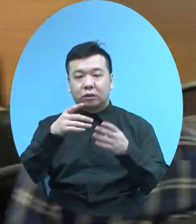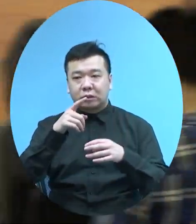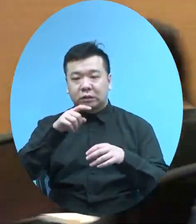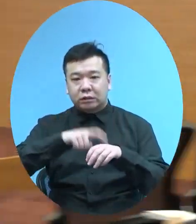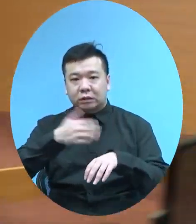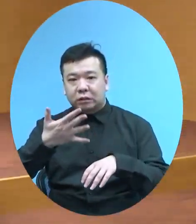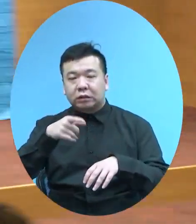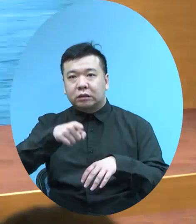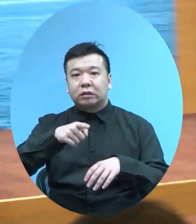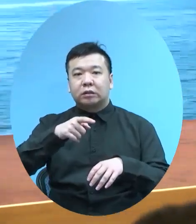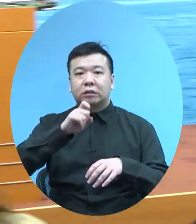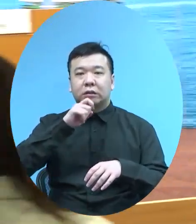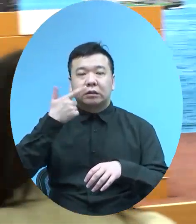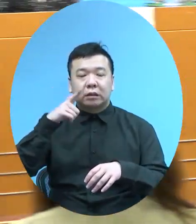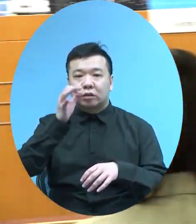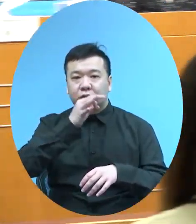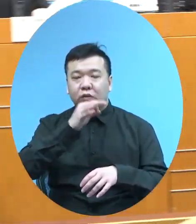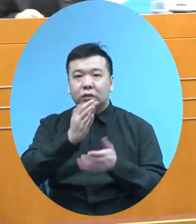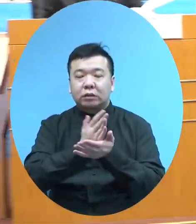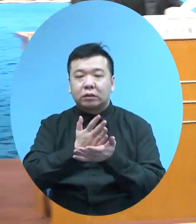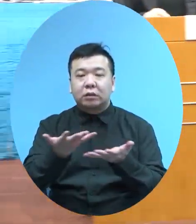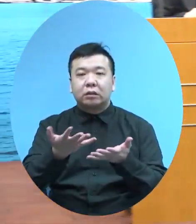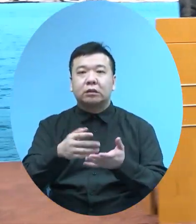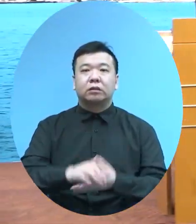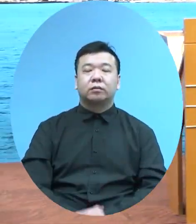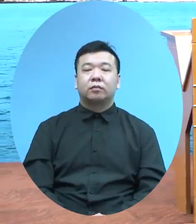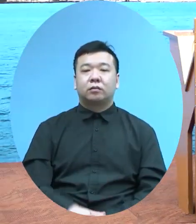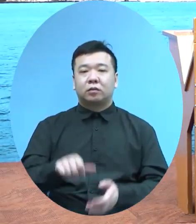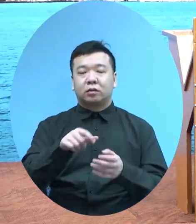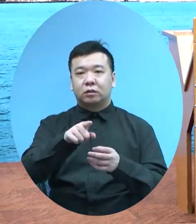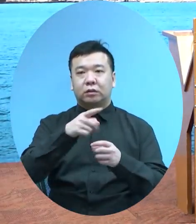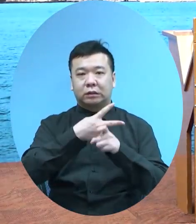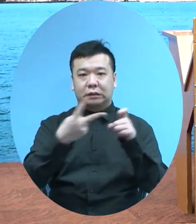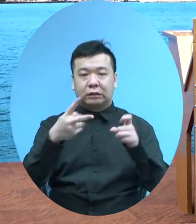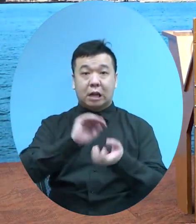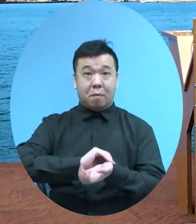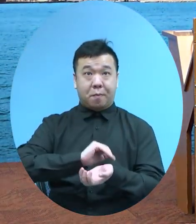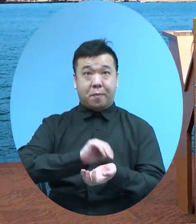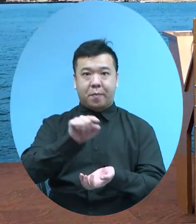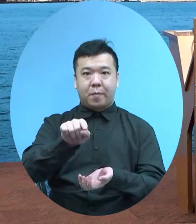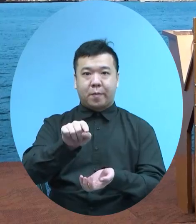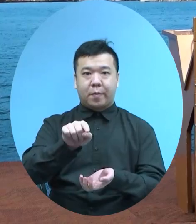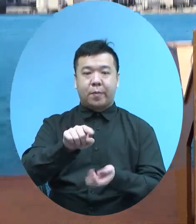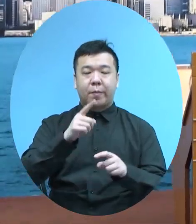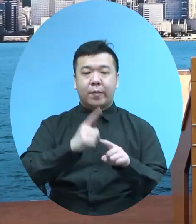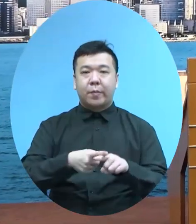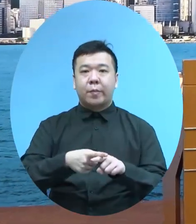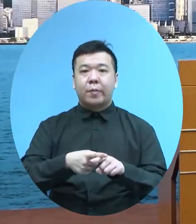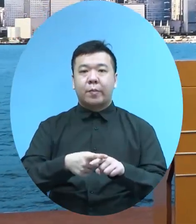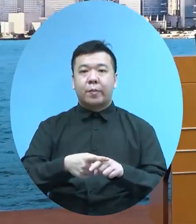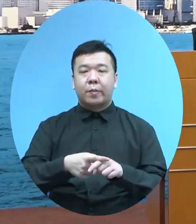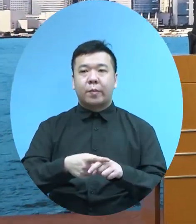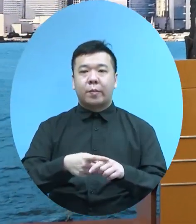Concerning the latest case number 92, she was admitted to the United